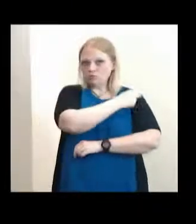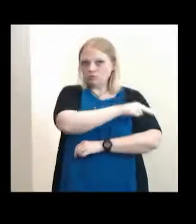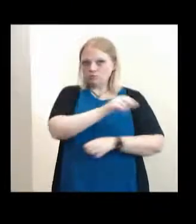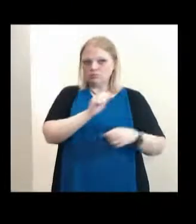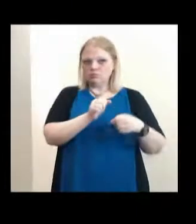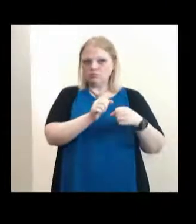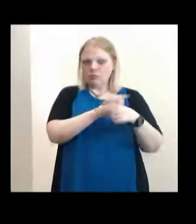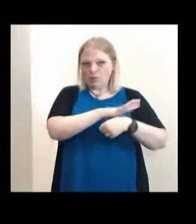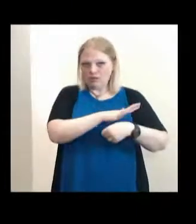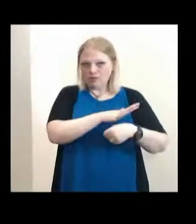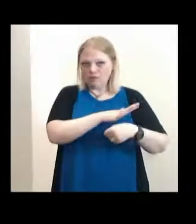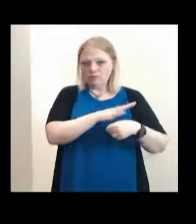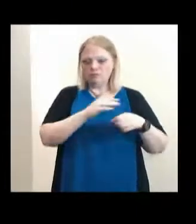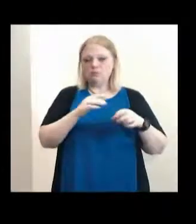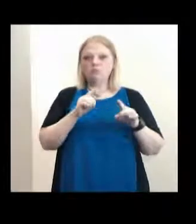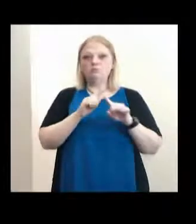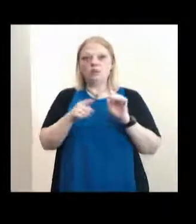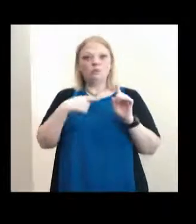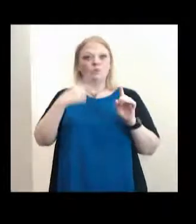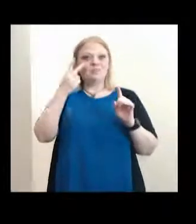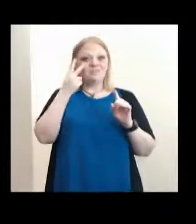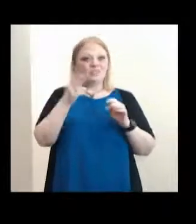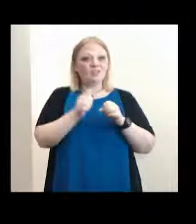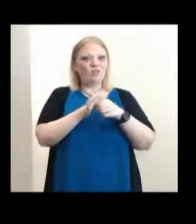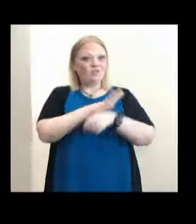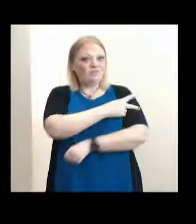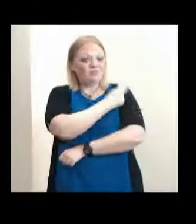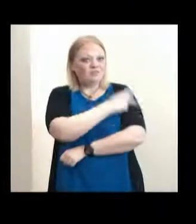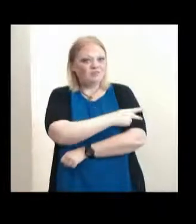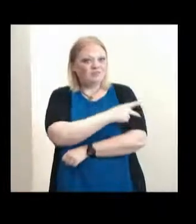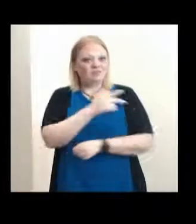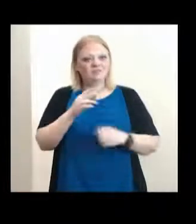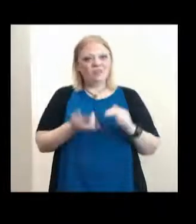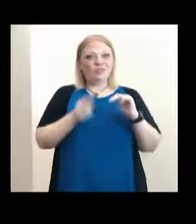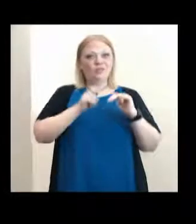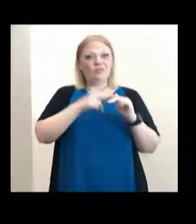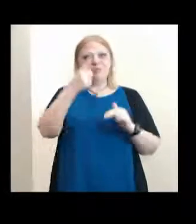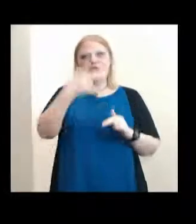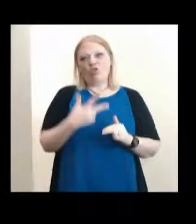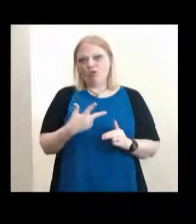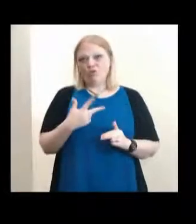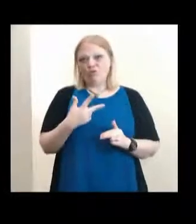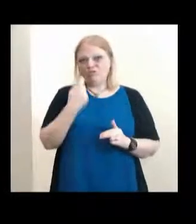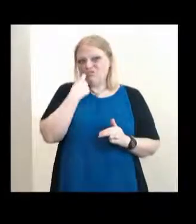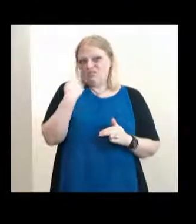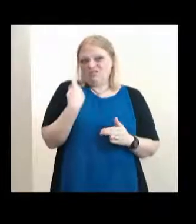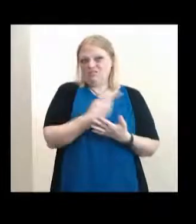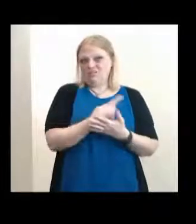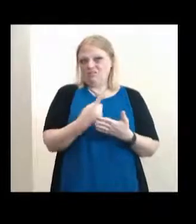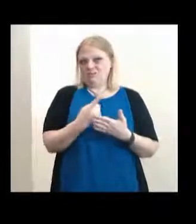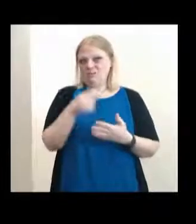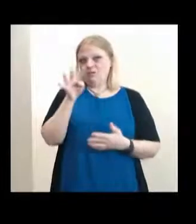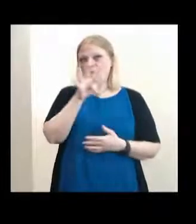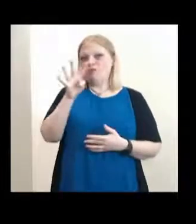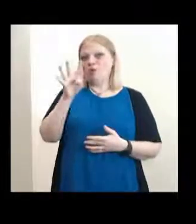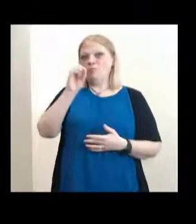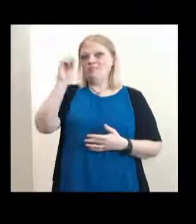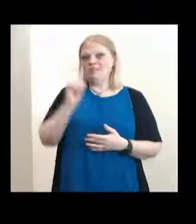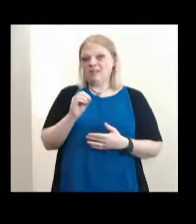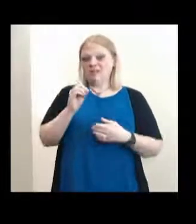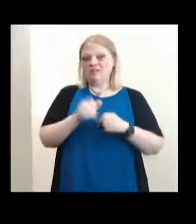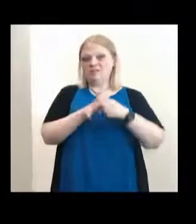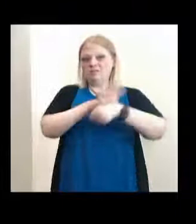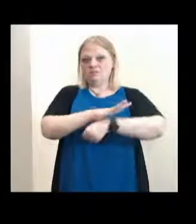seen hospitalizations increase for COVID-19 patients by roughly 1/3 in just the last week, and 44% of